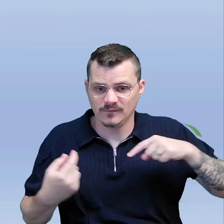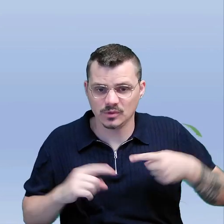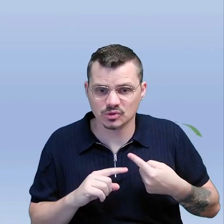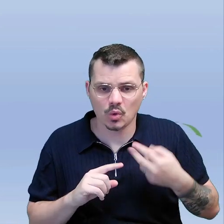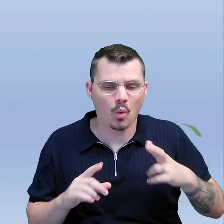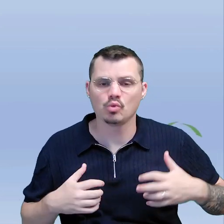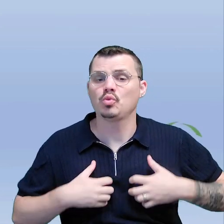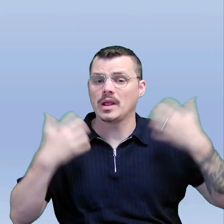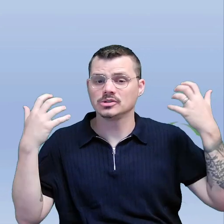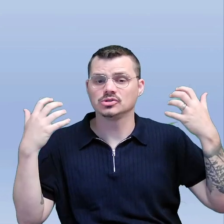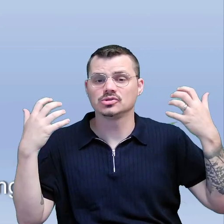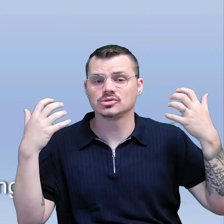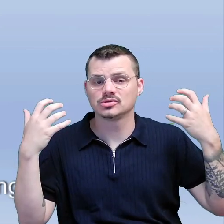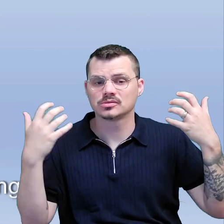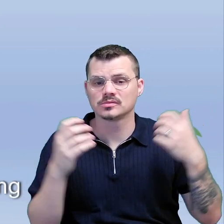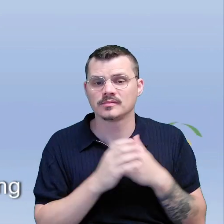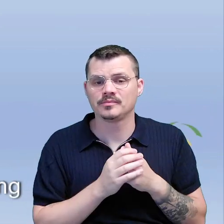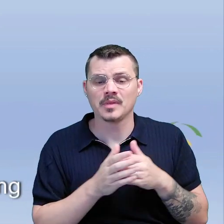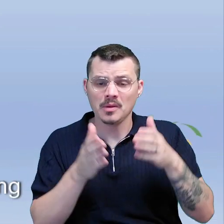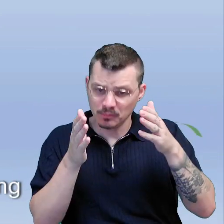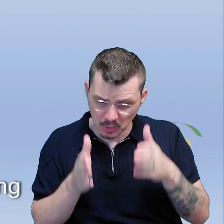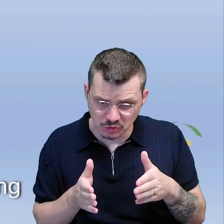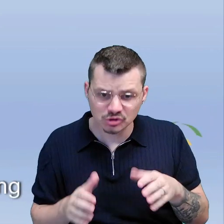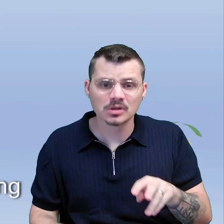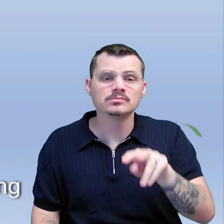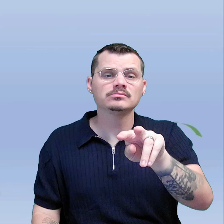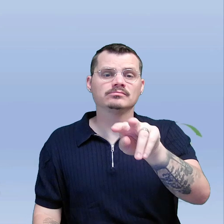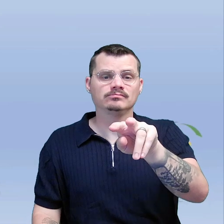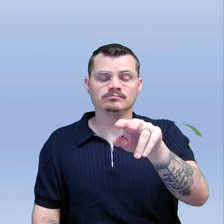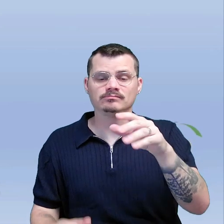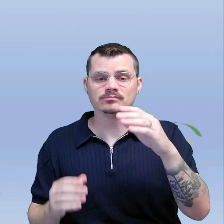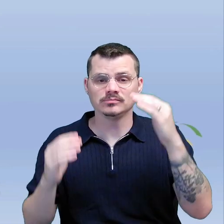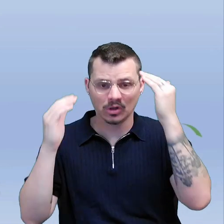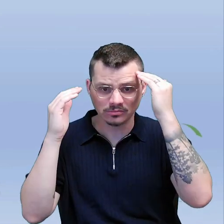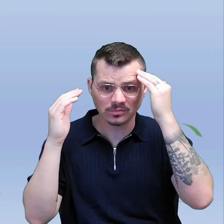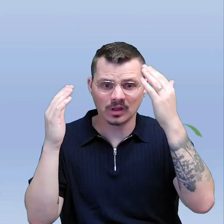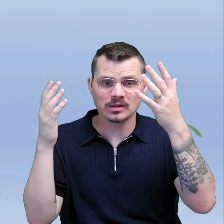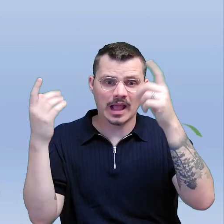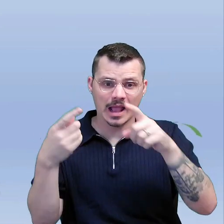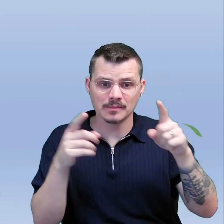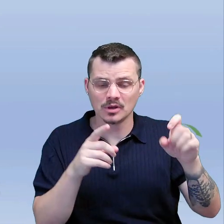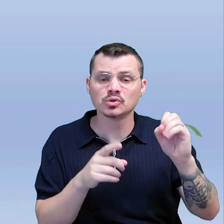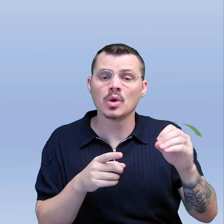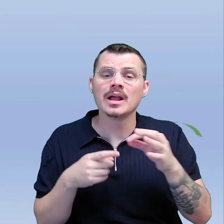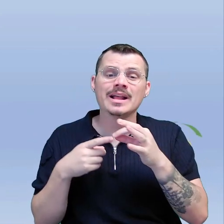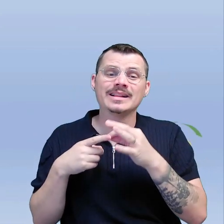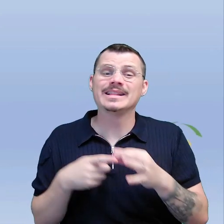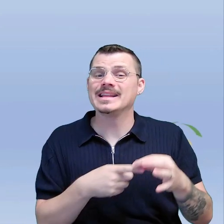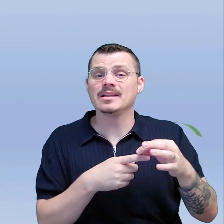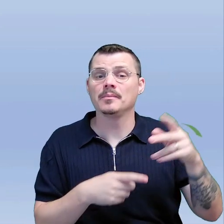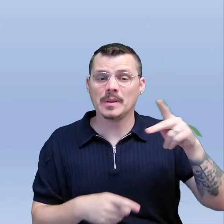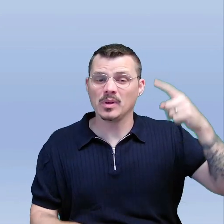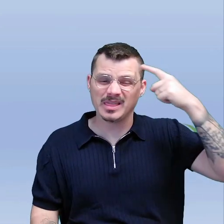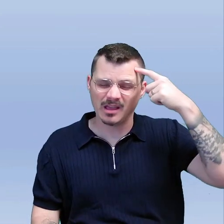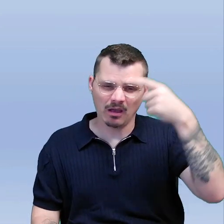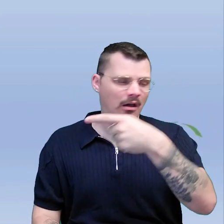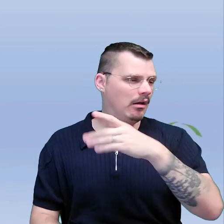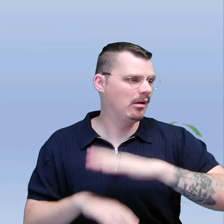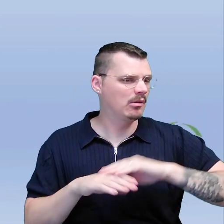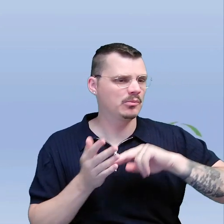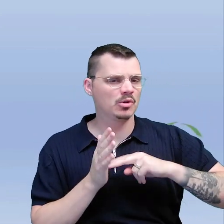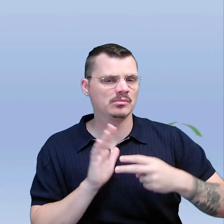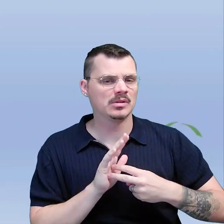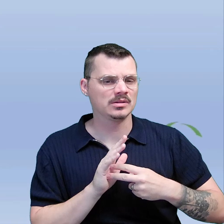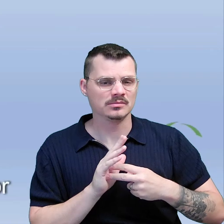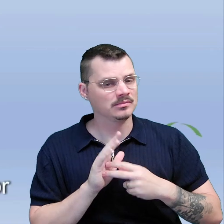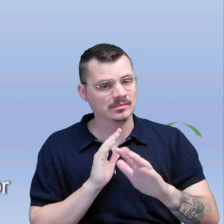or rages. The person is conscious while this is going on, leading a lot of people to think that they're doing it on purpose, but they